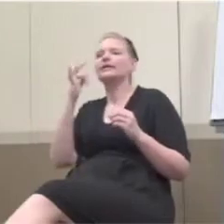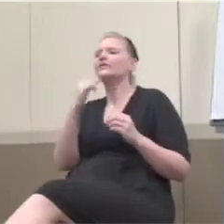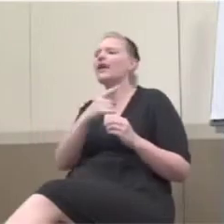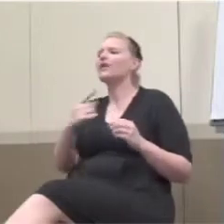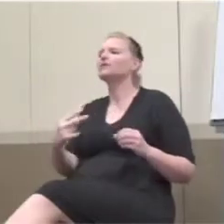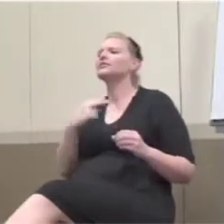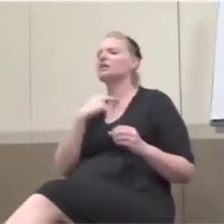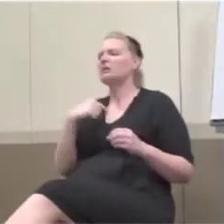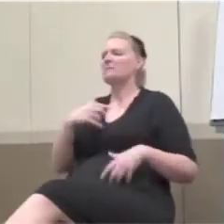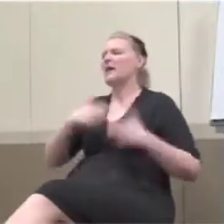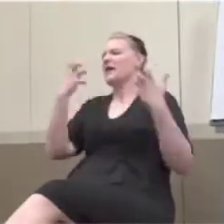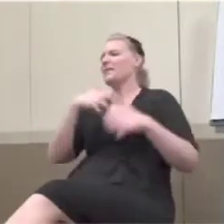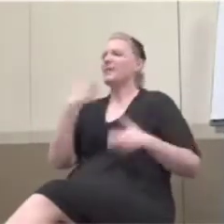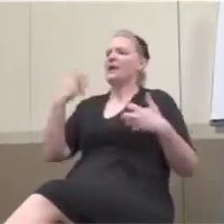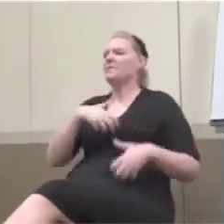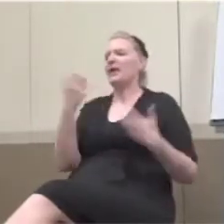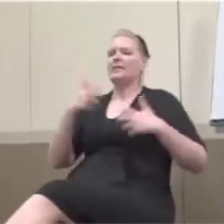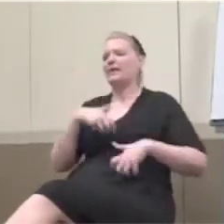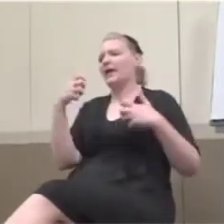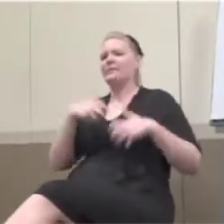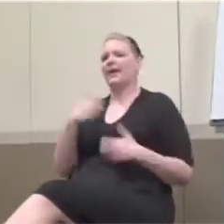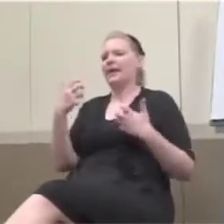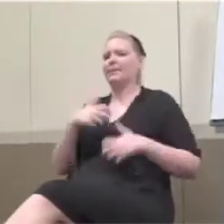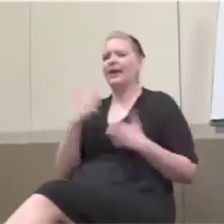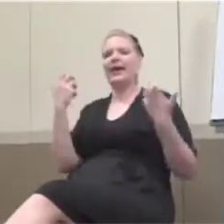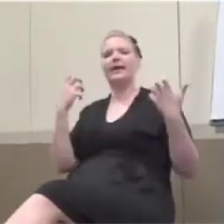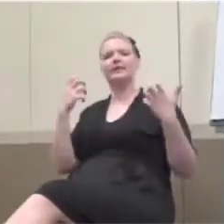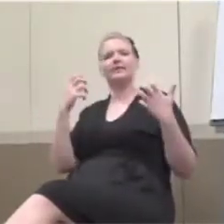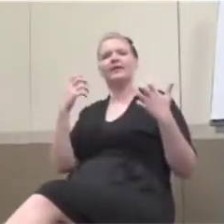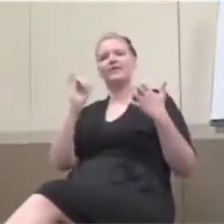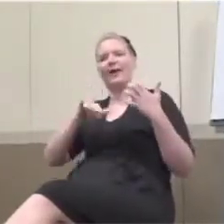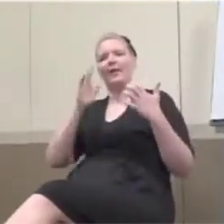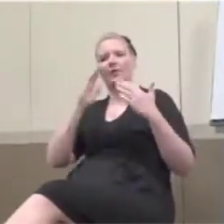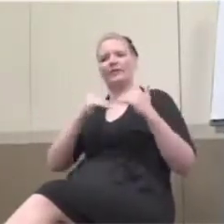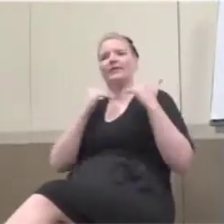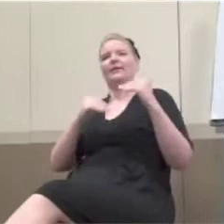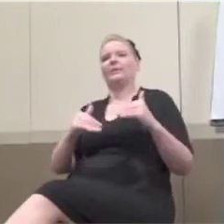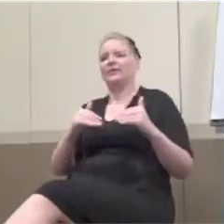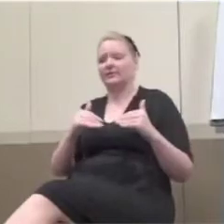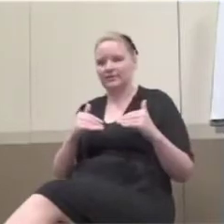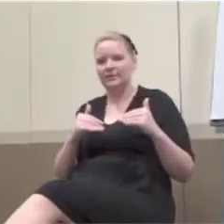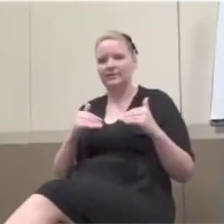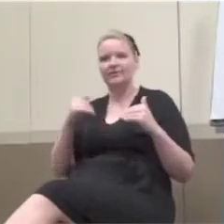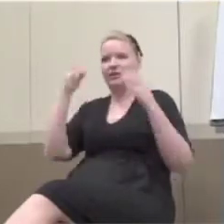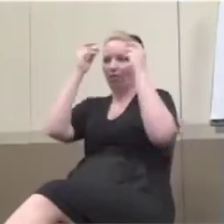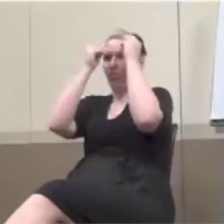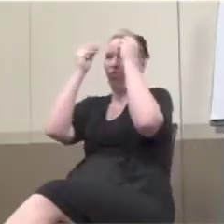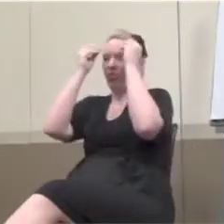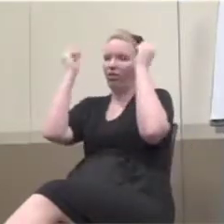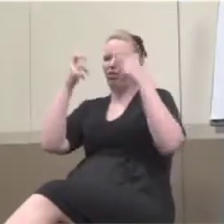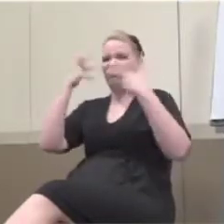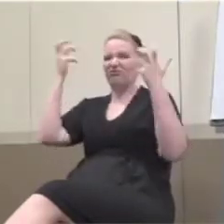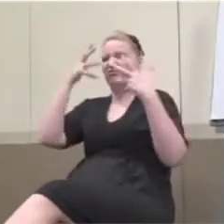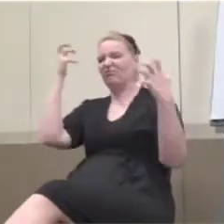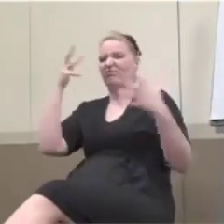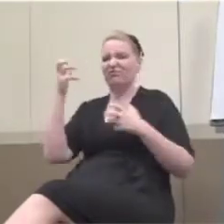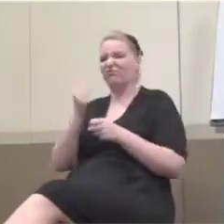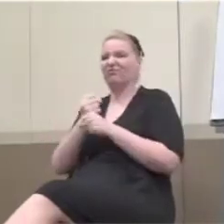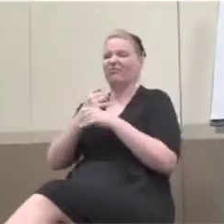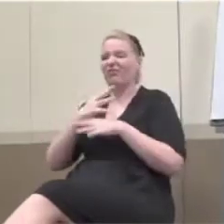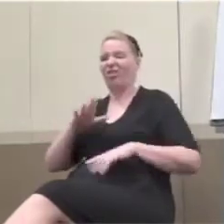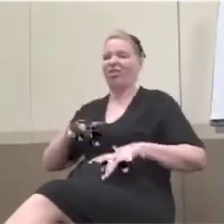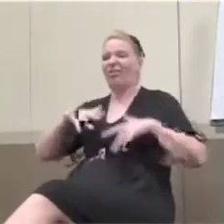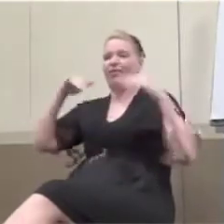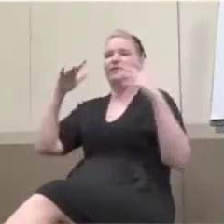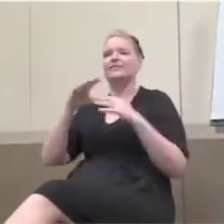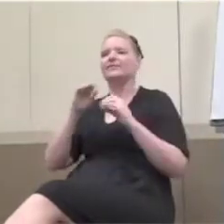in I'm mad, then anger's way up here, the limbic system's firing like crazy, the amygdala's going nuts. Nothing is making any